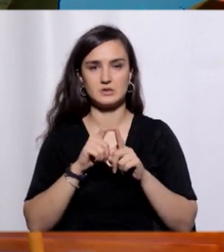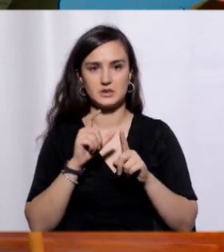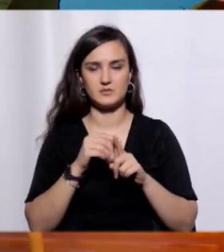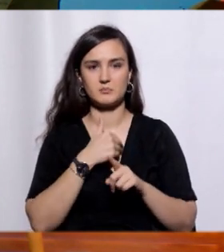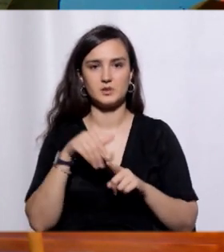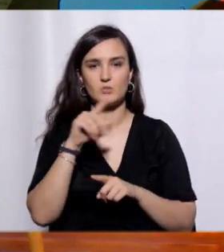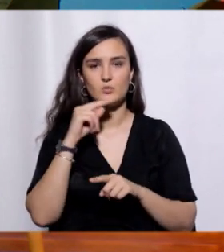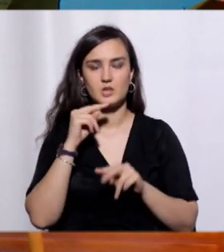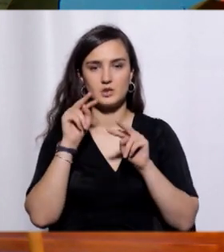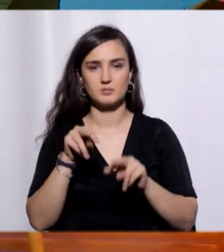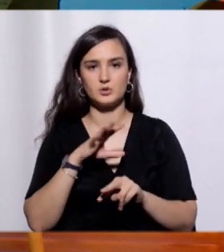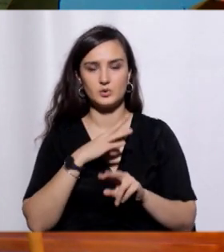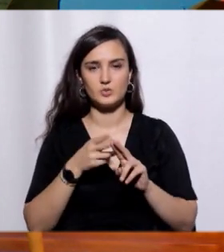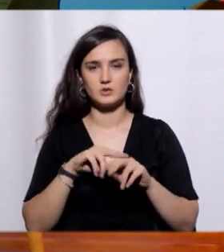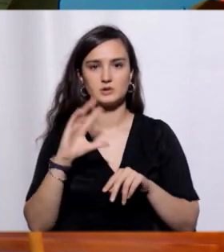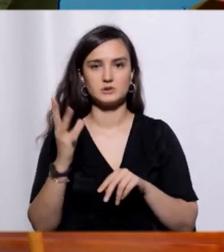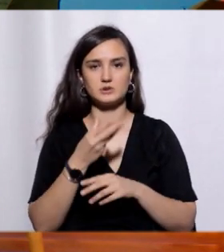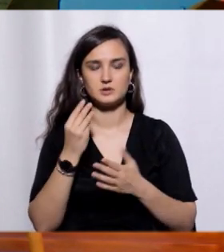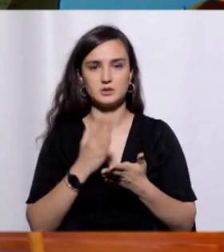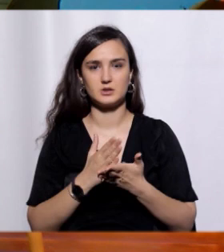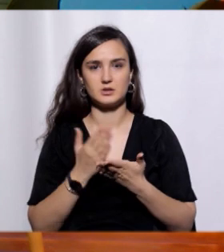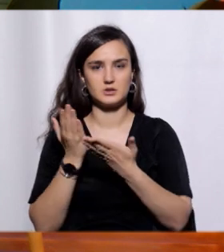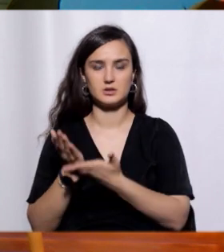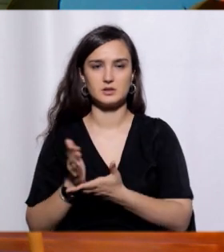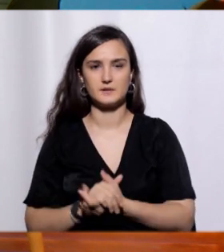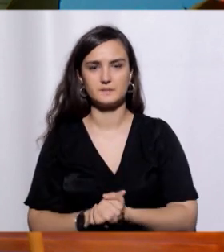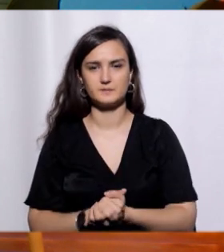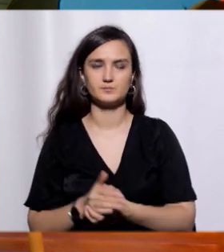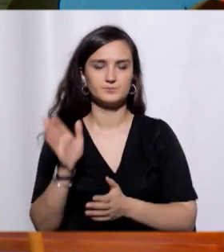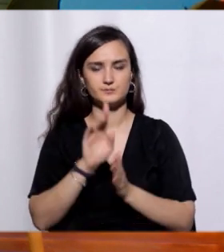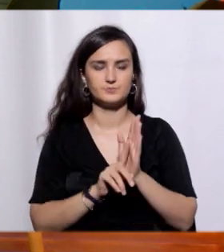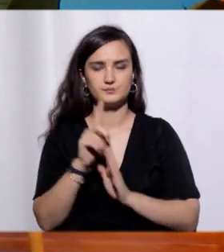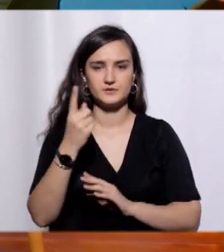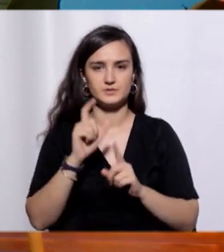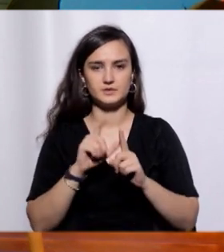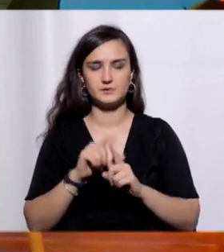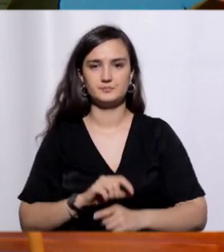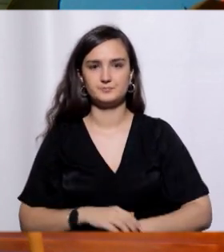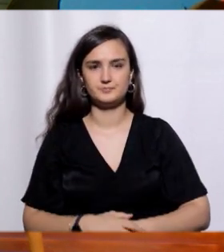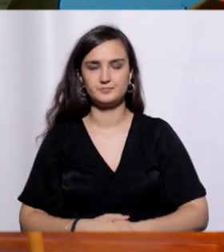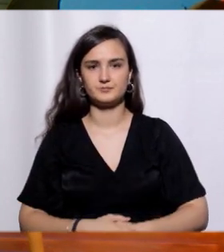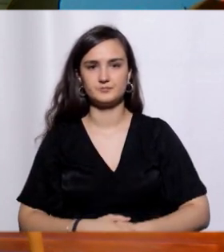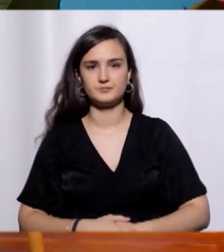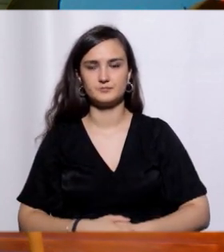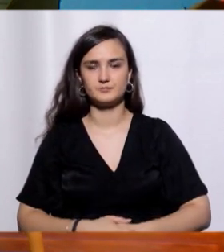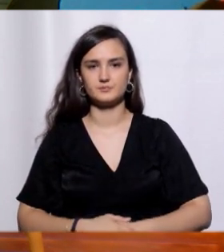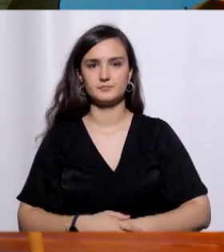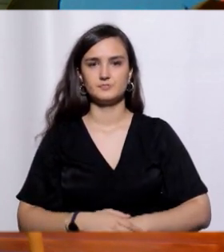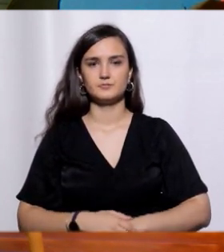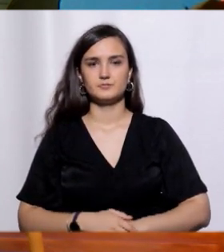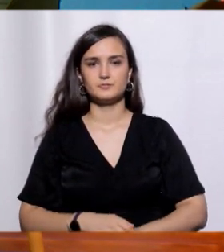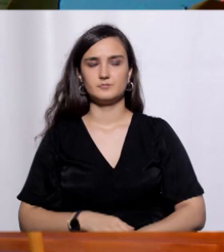on, and these are them. These are they. Let's start with the first word, and it